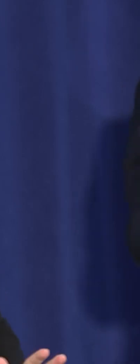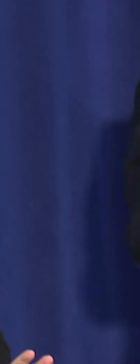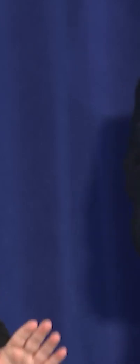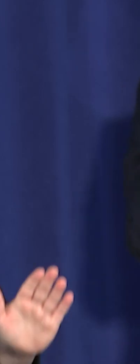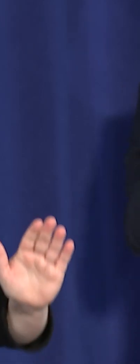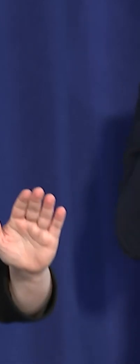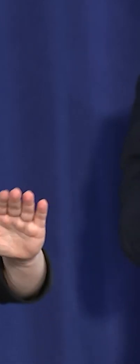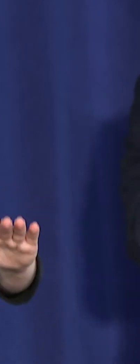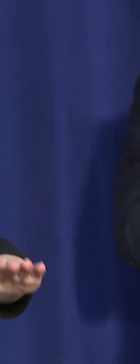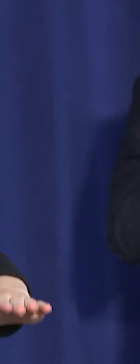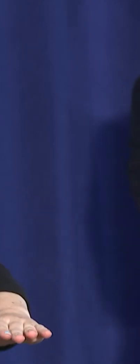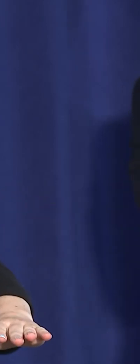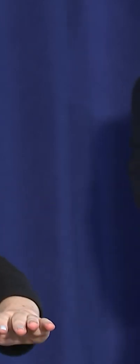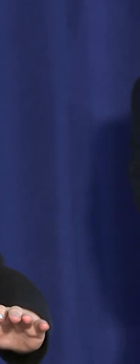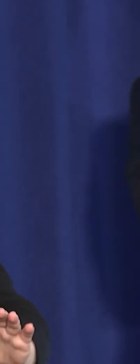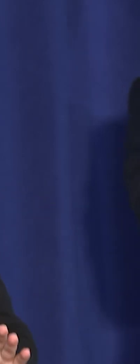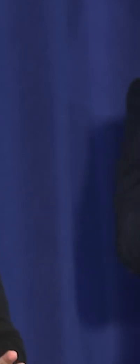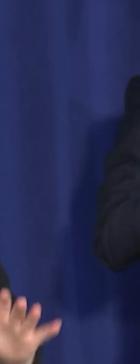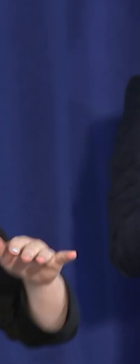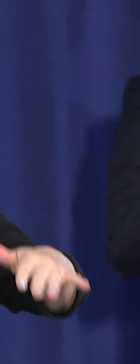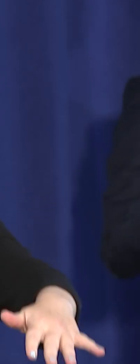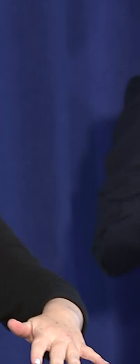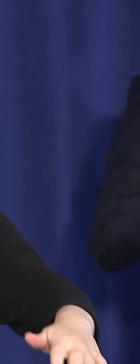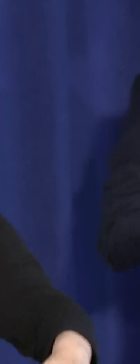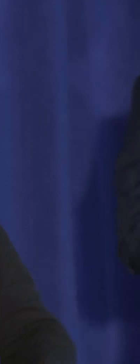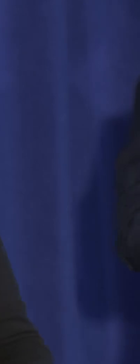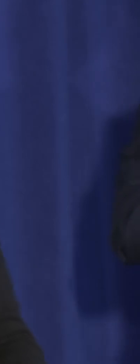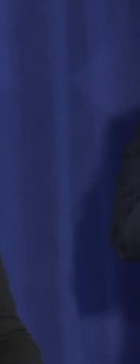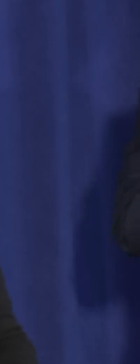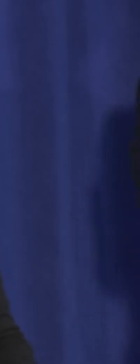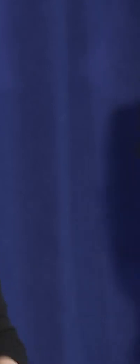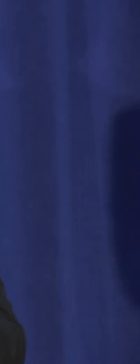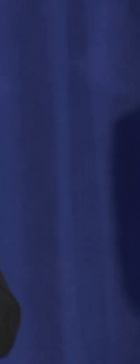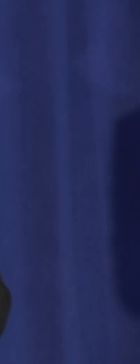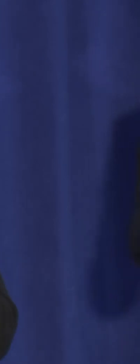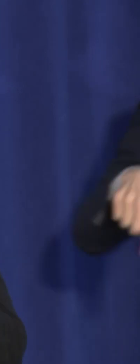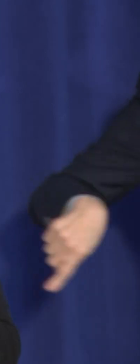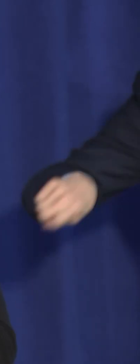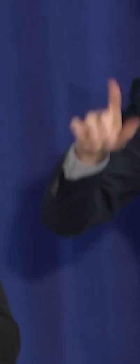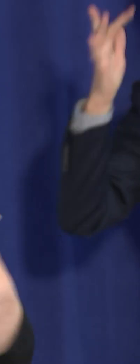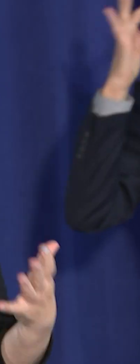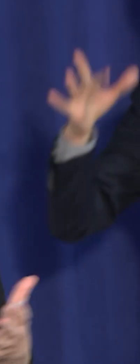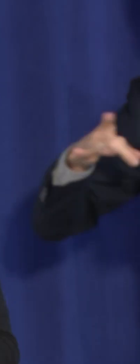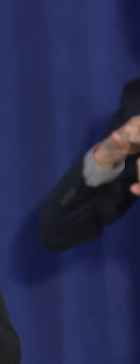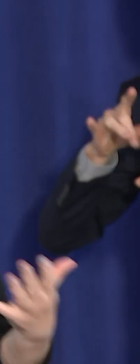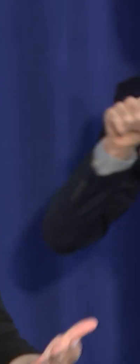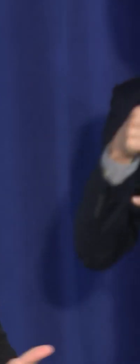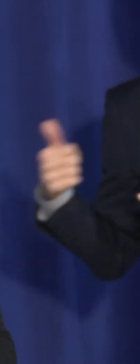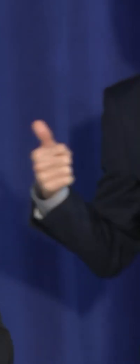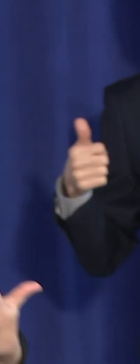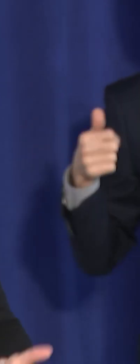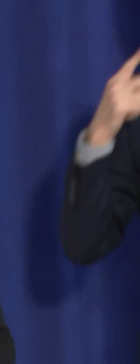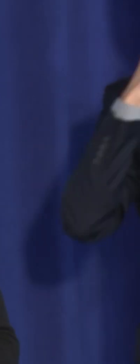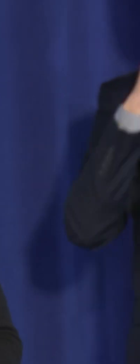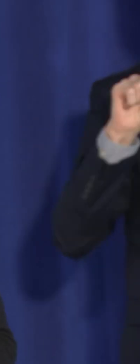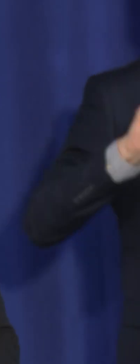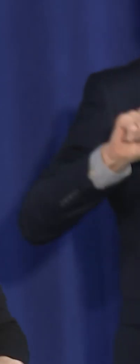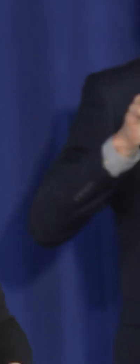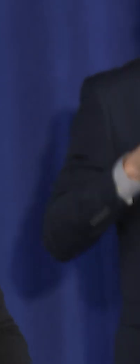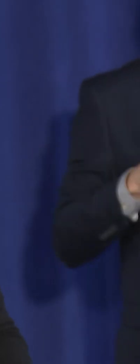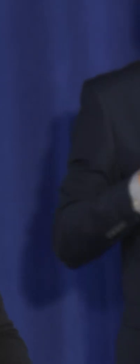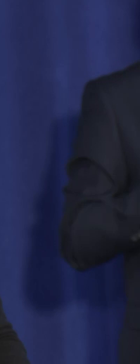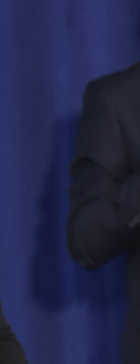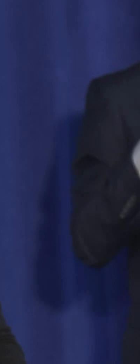so there's been the opportunity for that to kind of outcompete some of the other variants, which in terms of epidemiology is actually a good